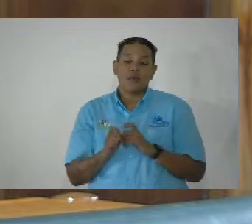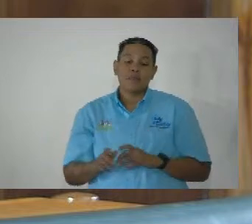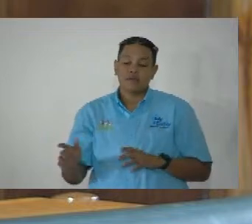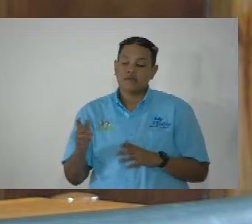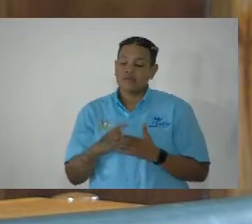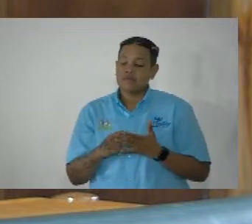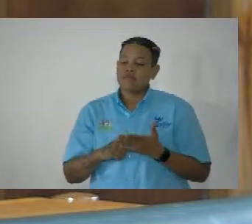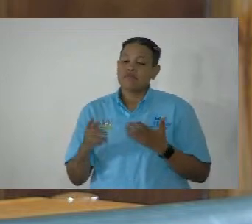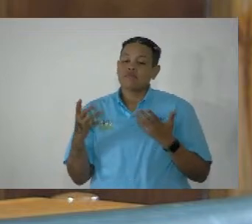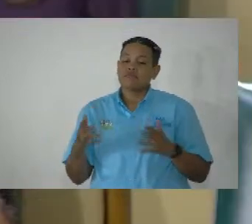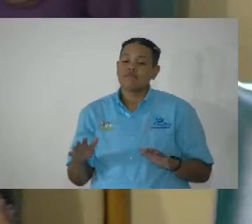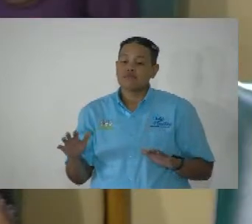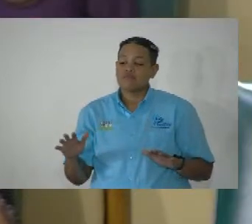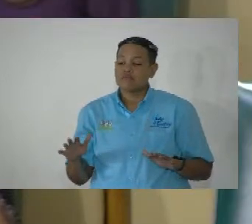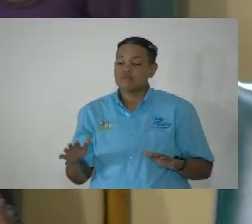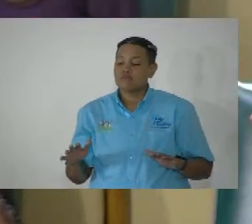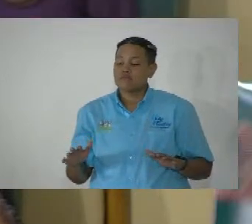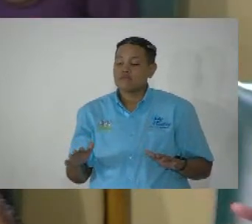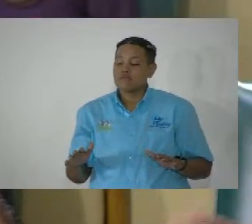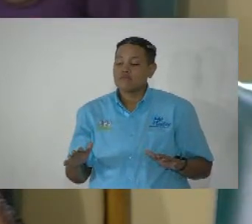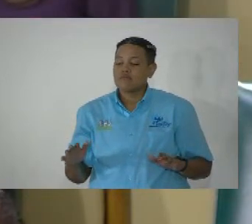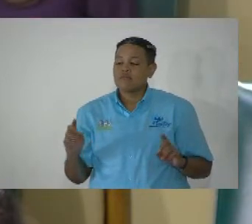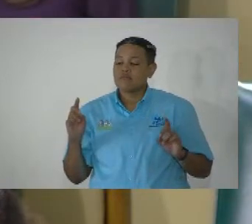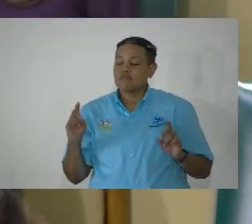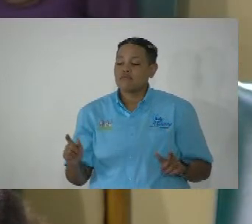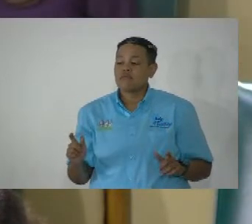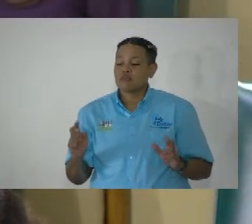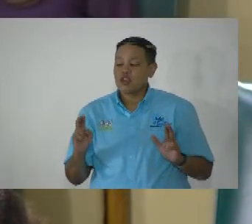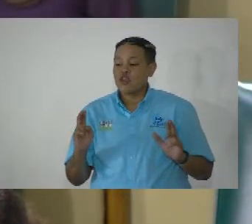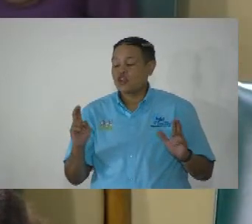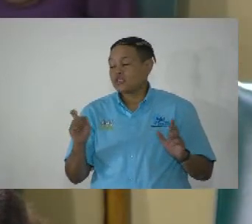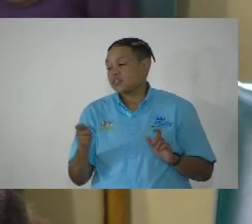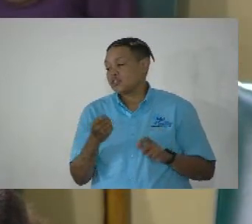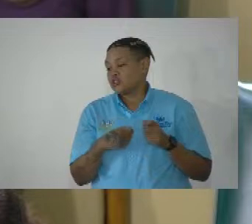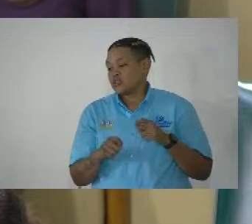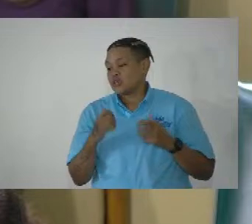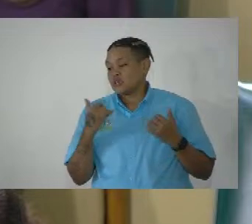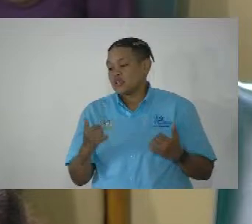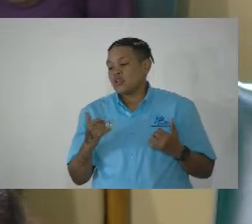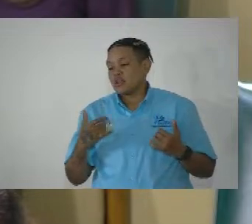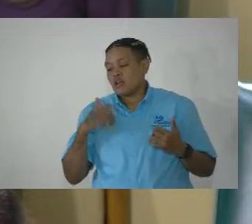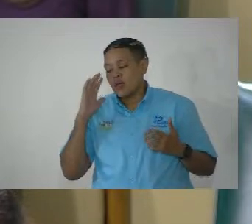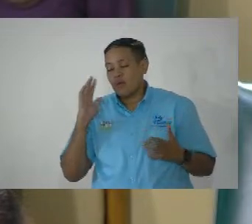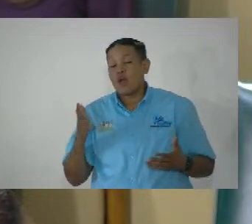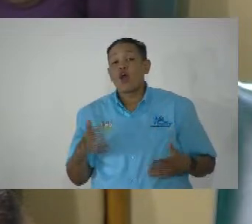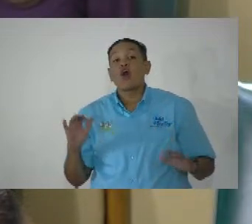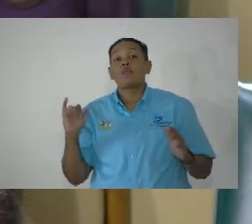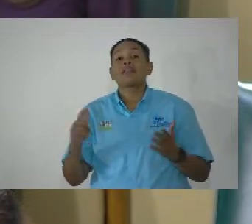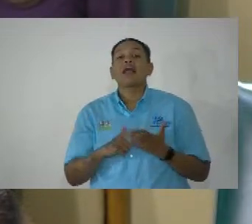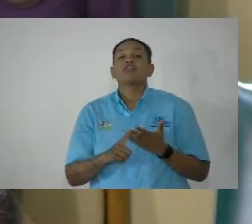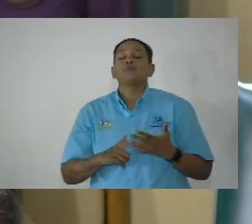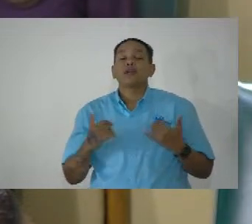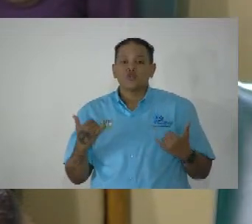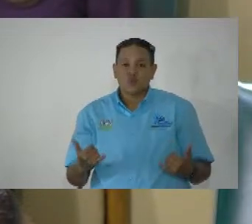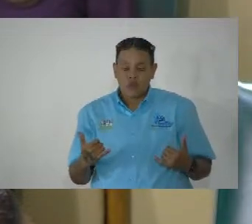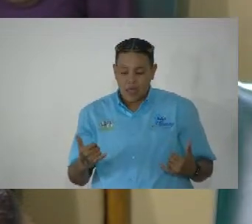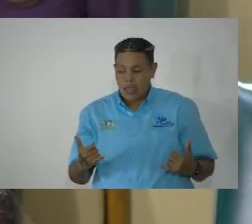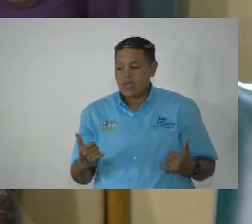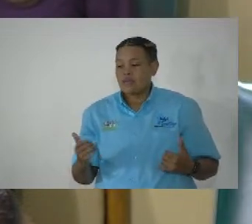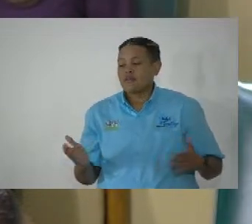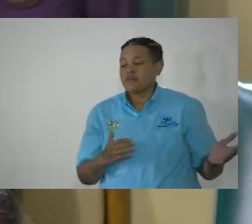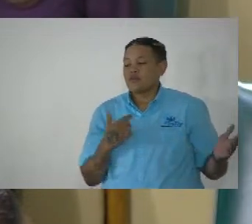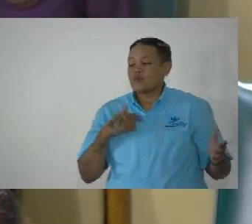which are immediate and urgent. And we will complete that debate today,